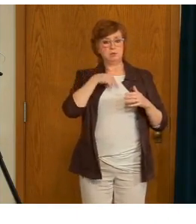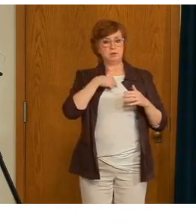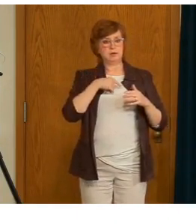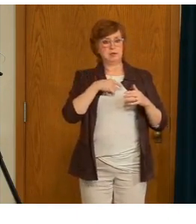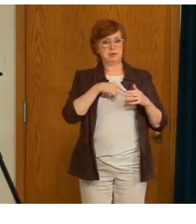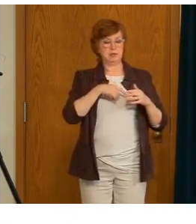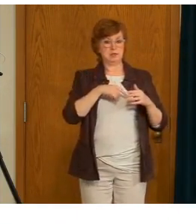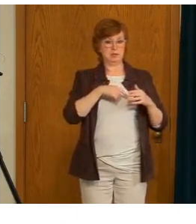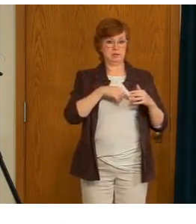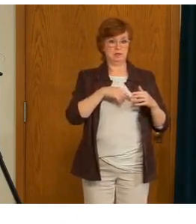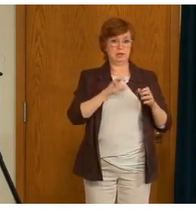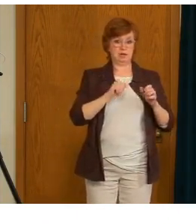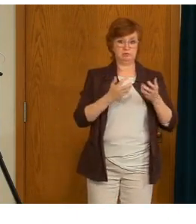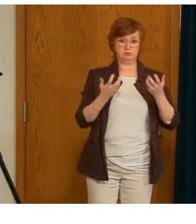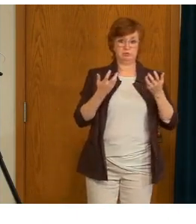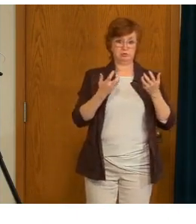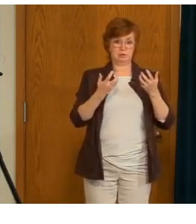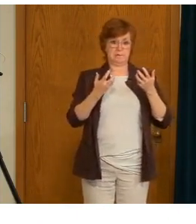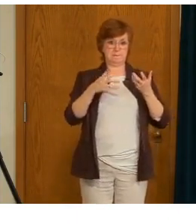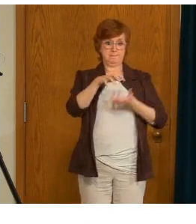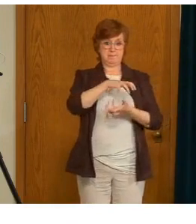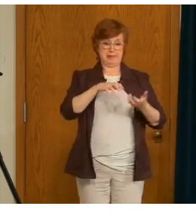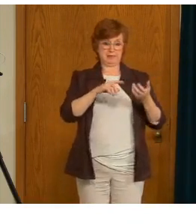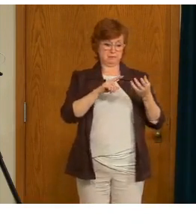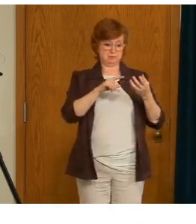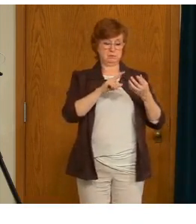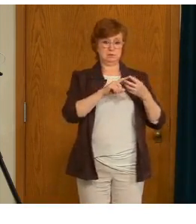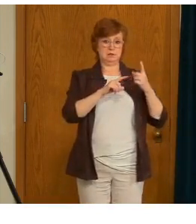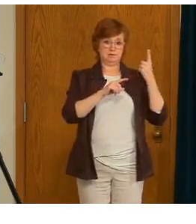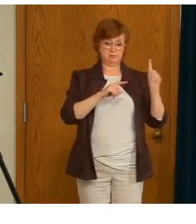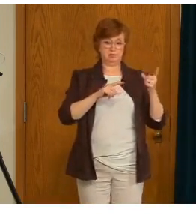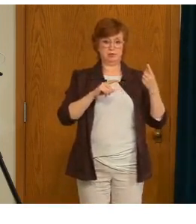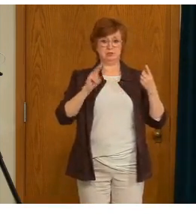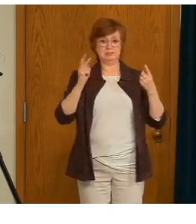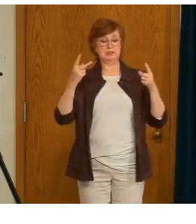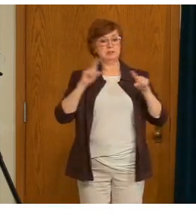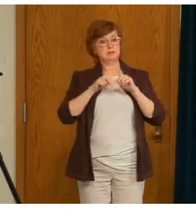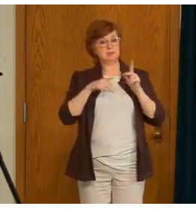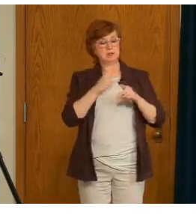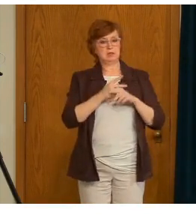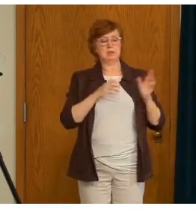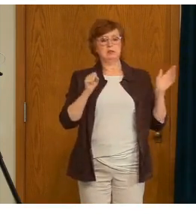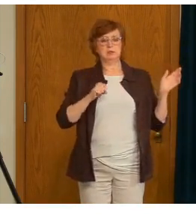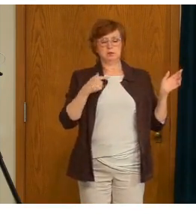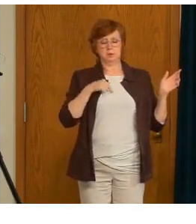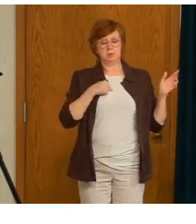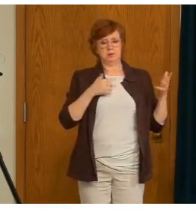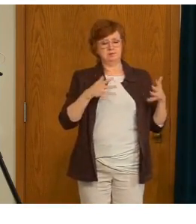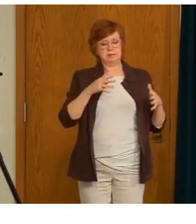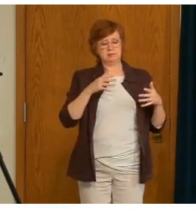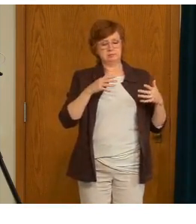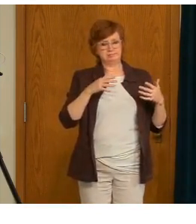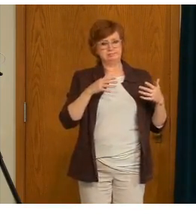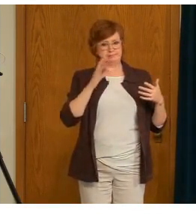Yeah, absolutely, Lisa. And unfortunately, we've had to deal with this in the first dose where we've seen missed shipments. We've